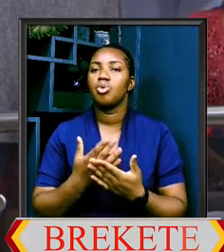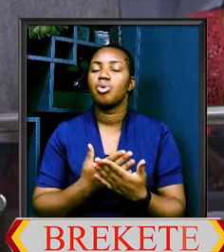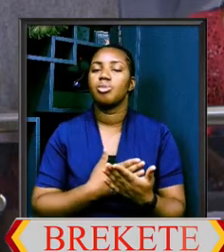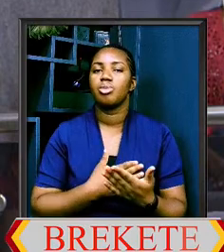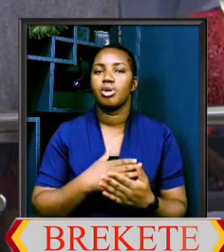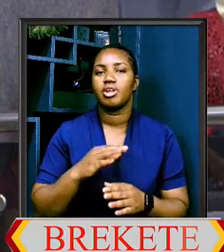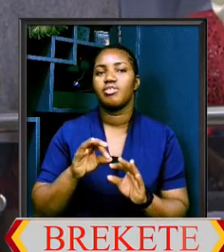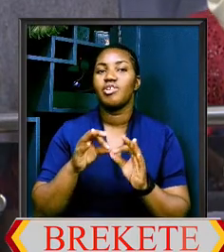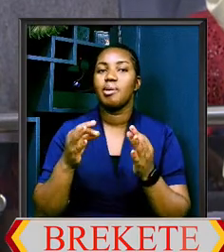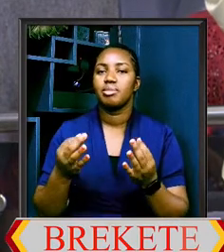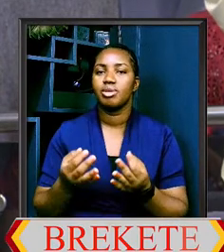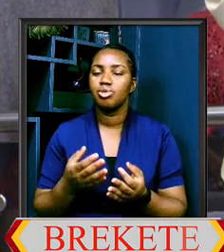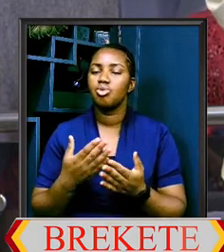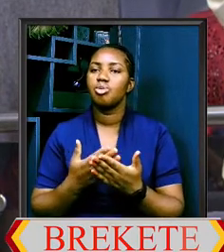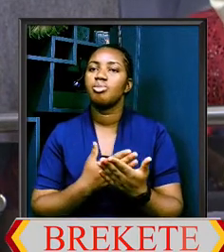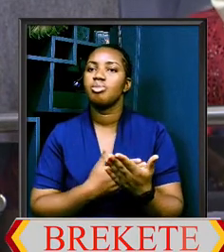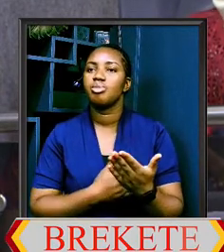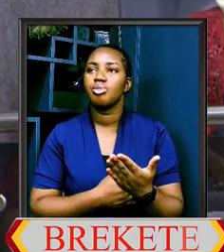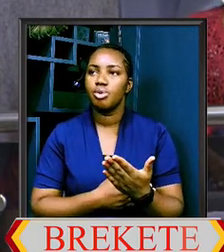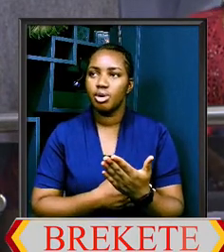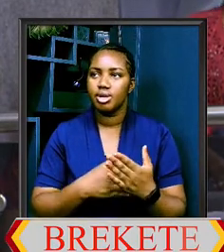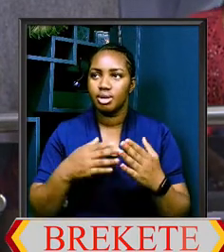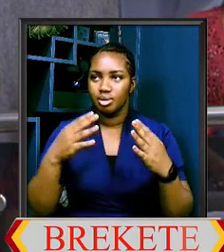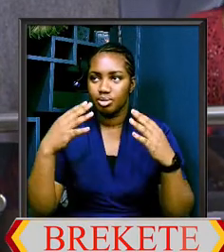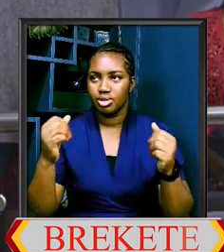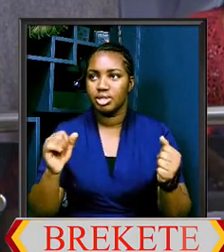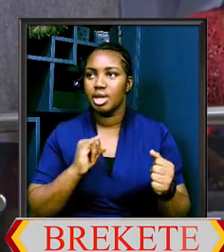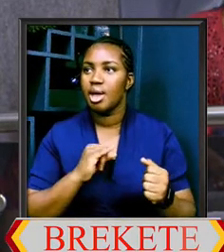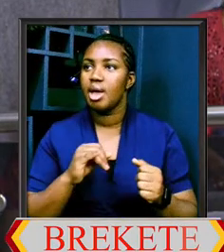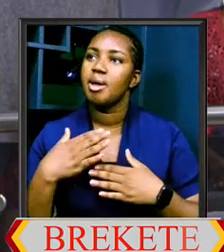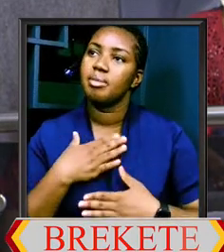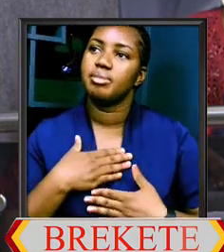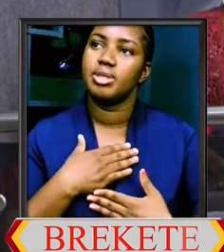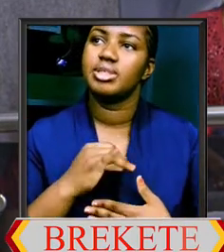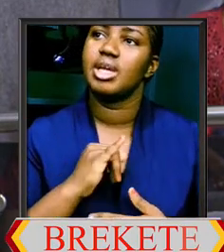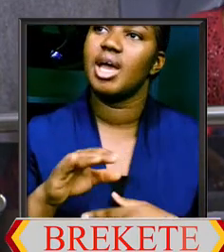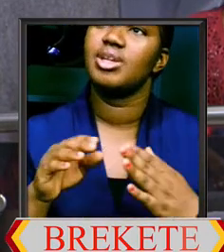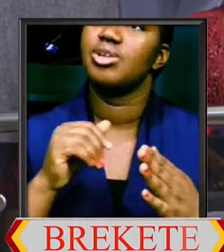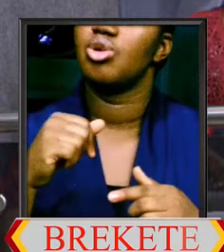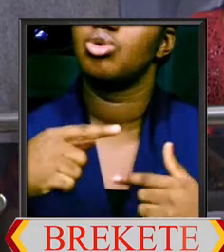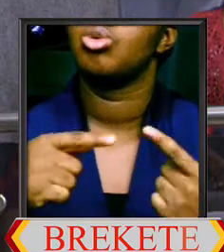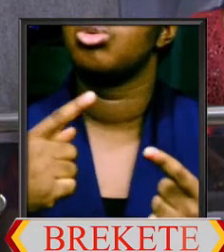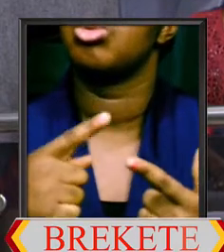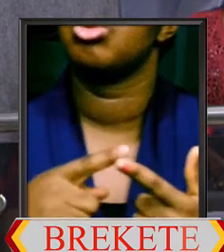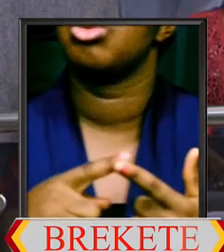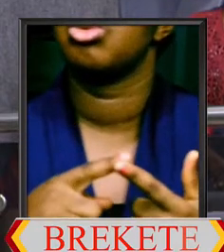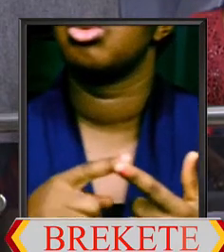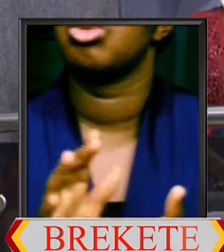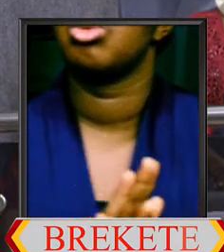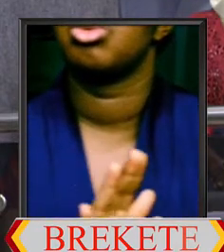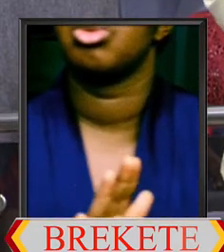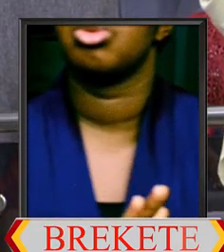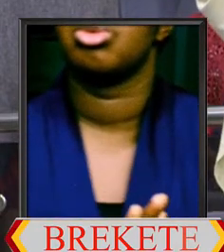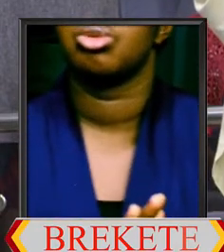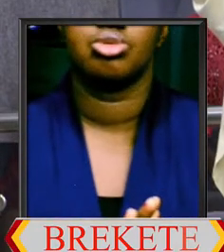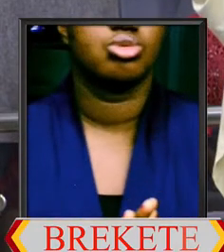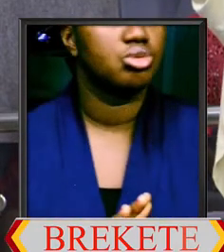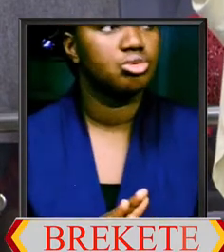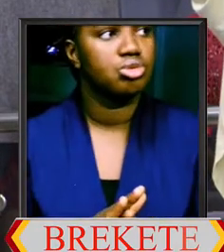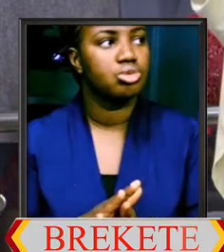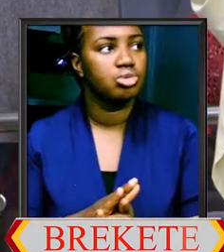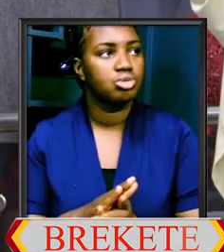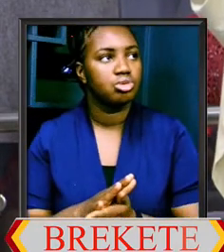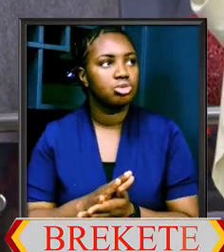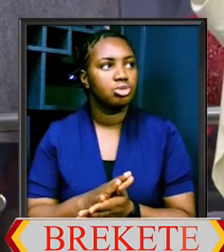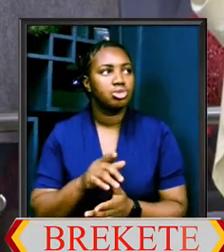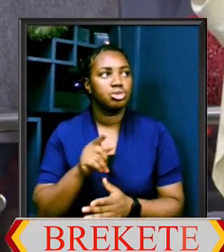Brekete family. Good morning, Honorary President. Please, I need to go to school. I need to hear from me. Mind with me, sir. Oga? Yes, sir. You